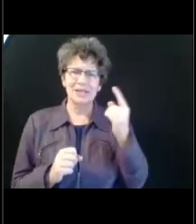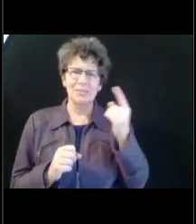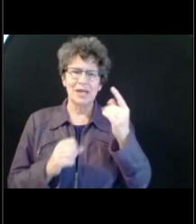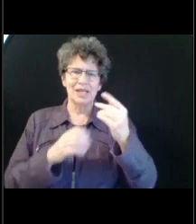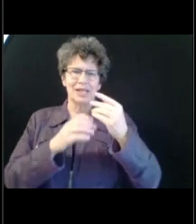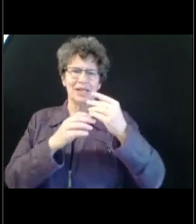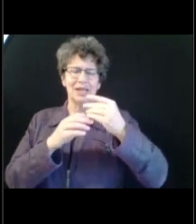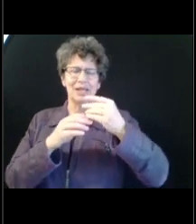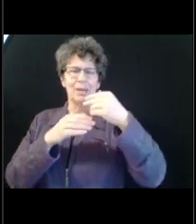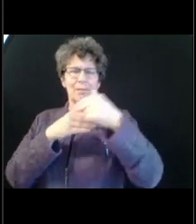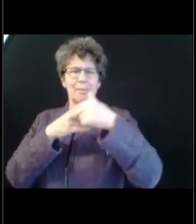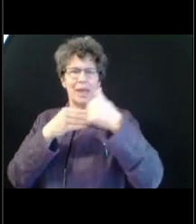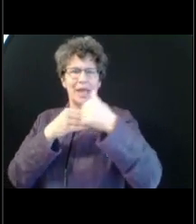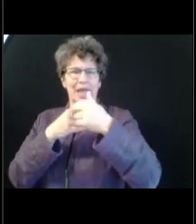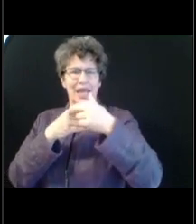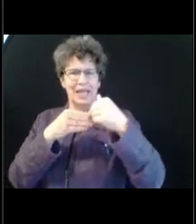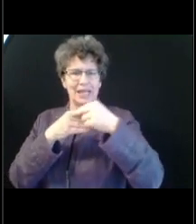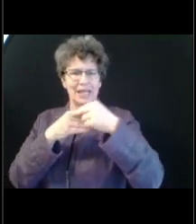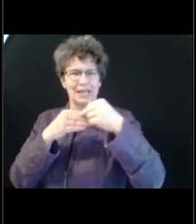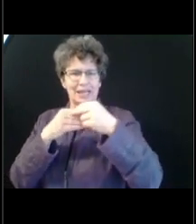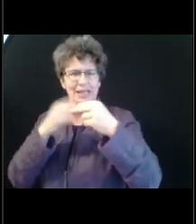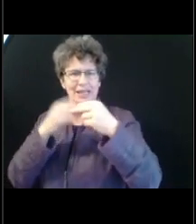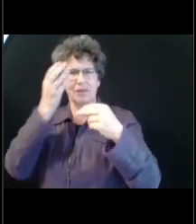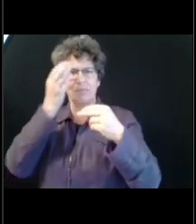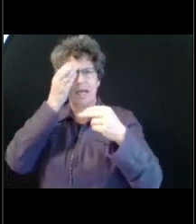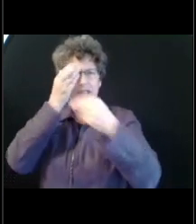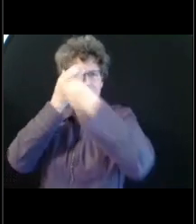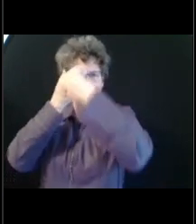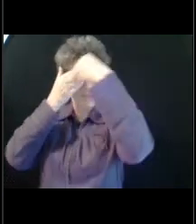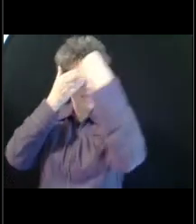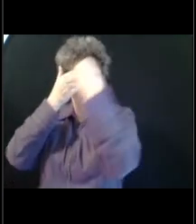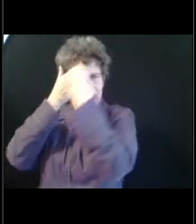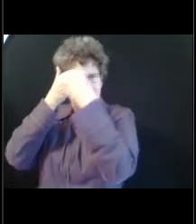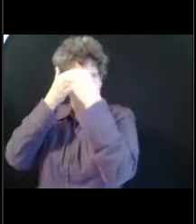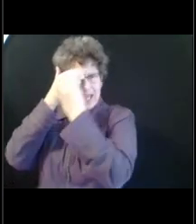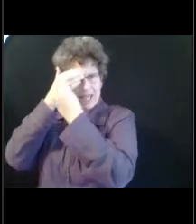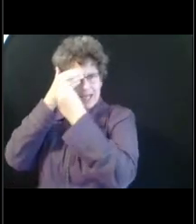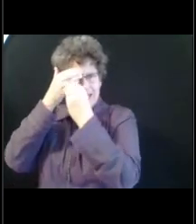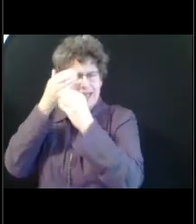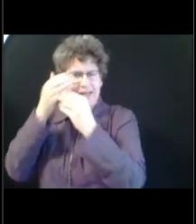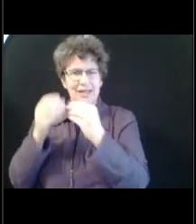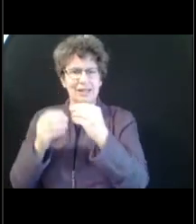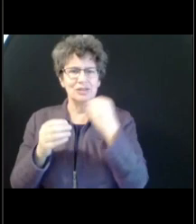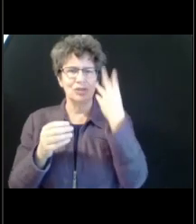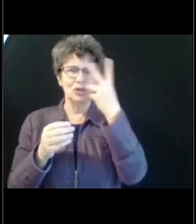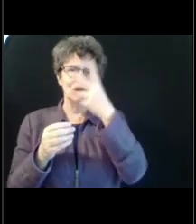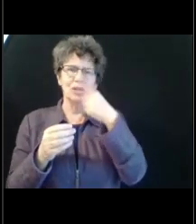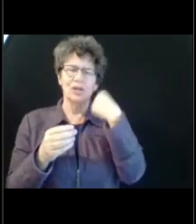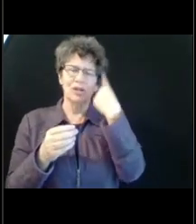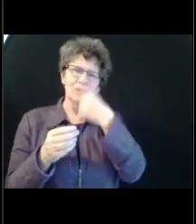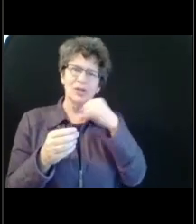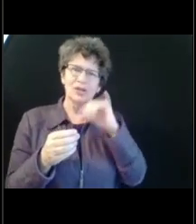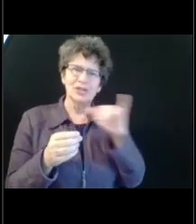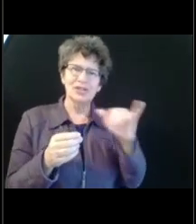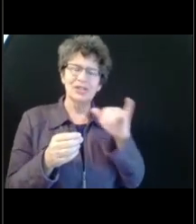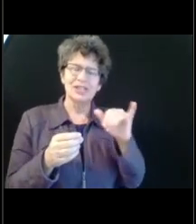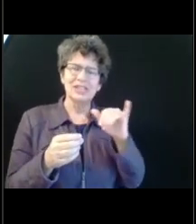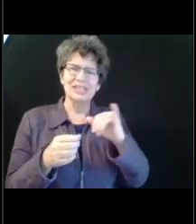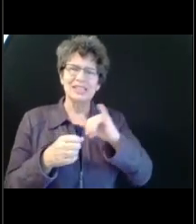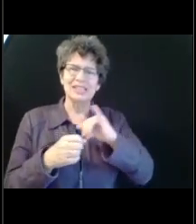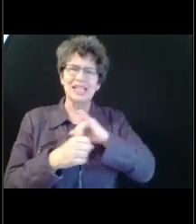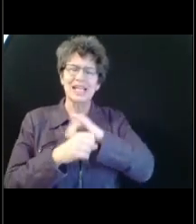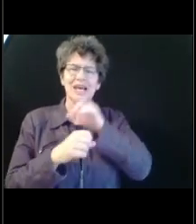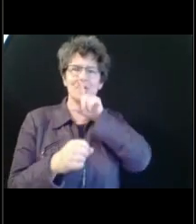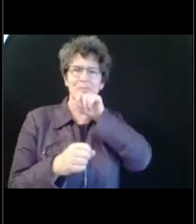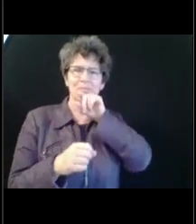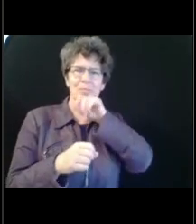look like peacock feathers. And she actually even has a scarf that matches. She just figured if things were going to